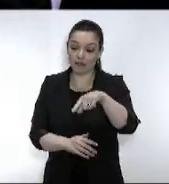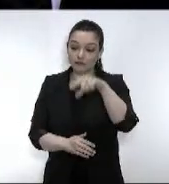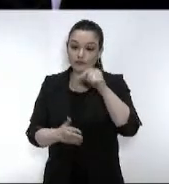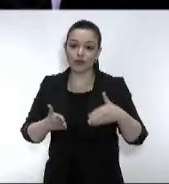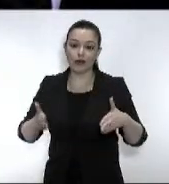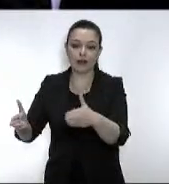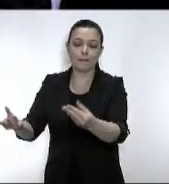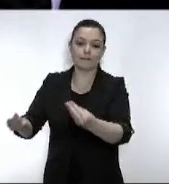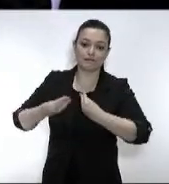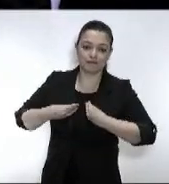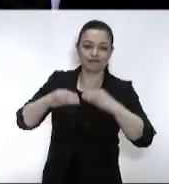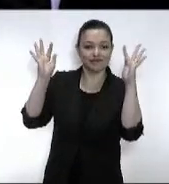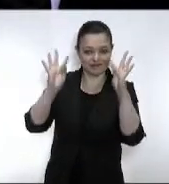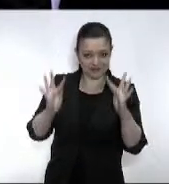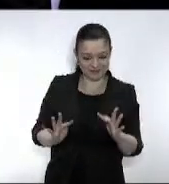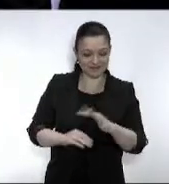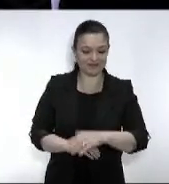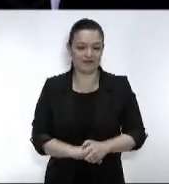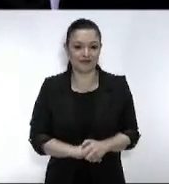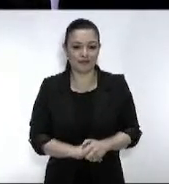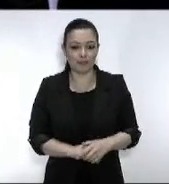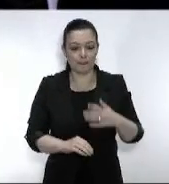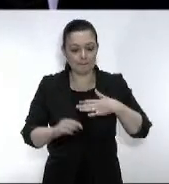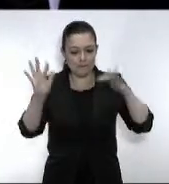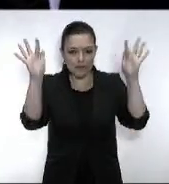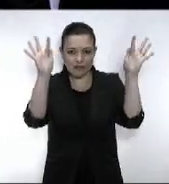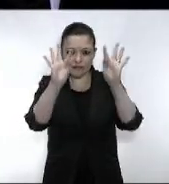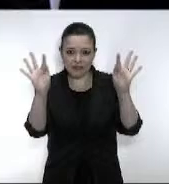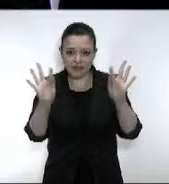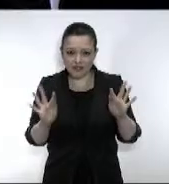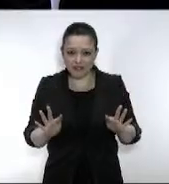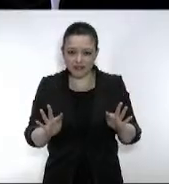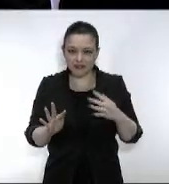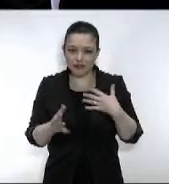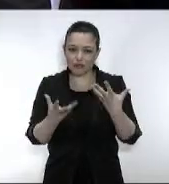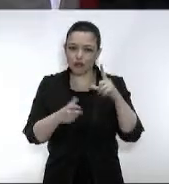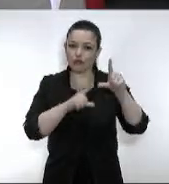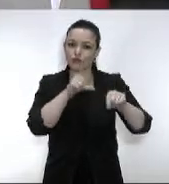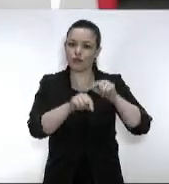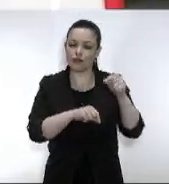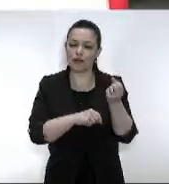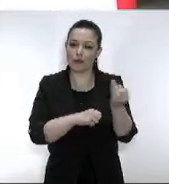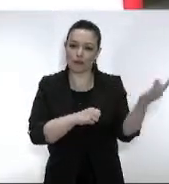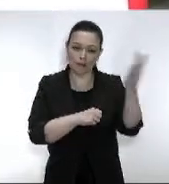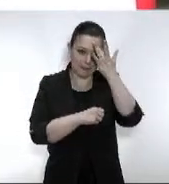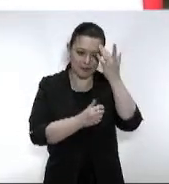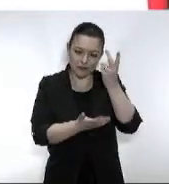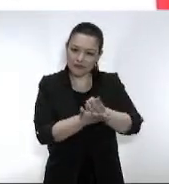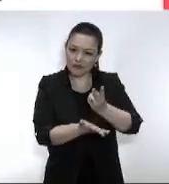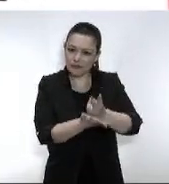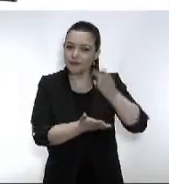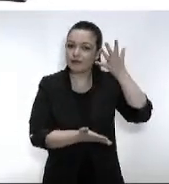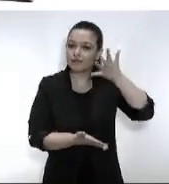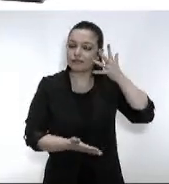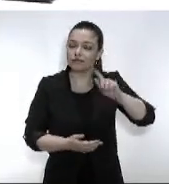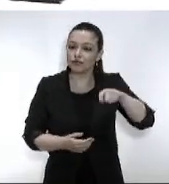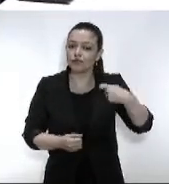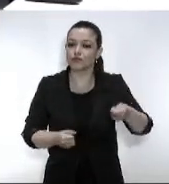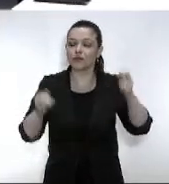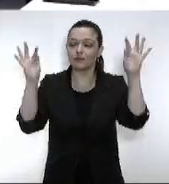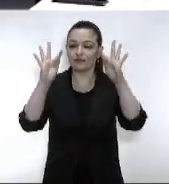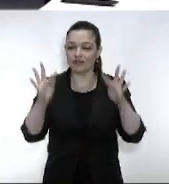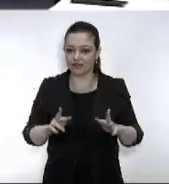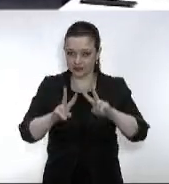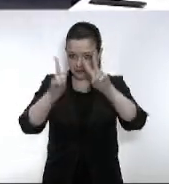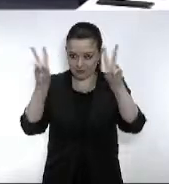way on the way you have chosen. Talking about happiness, I'm going to quote some people that have talked about this topic. I think